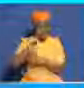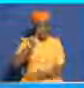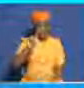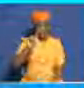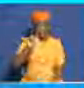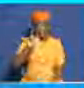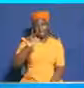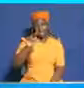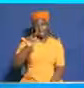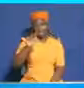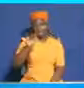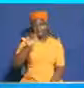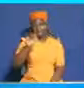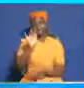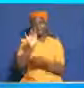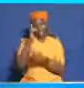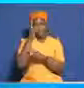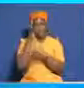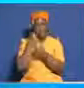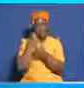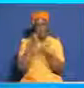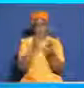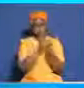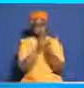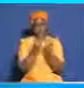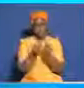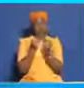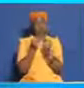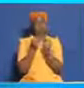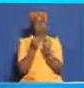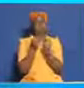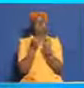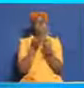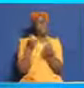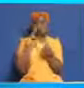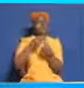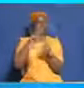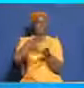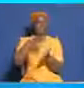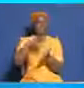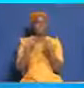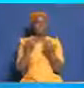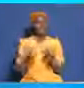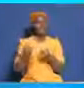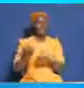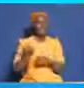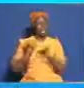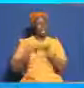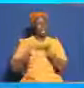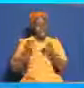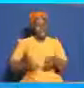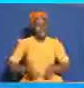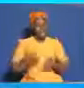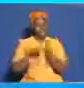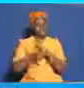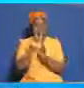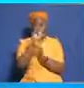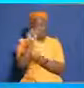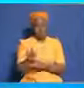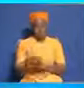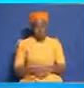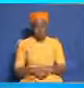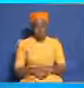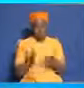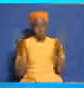concerted efforts in stemming the rising cases of teenage pregnancy in the region. Father Sunkutu Chibesa of